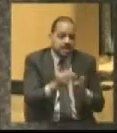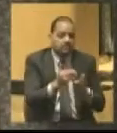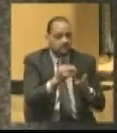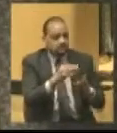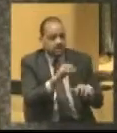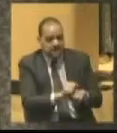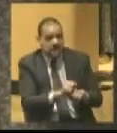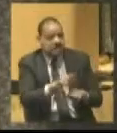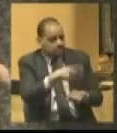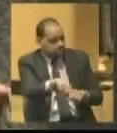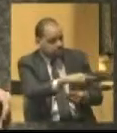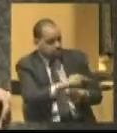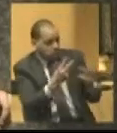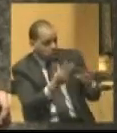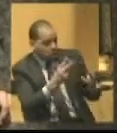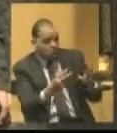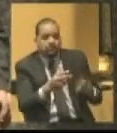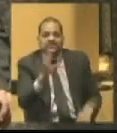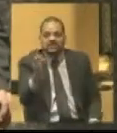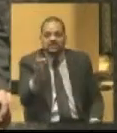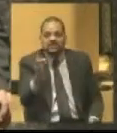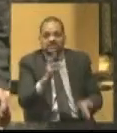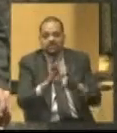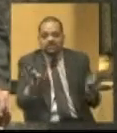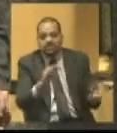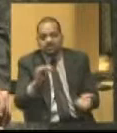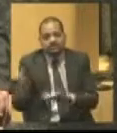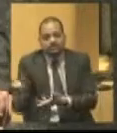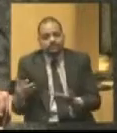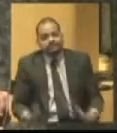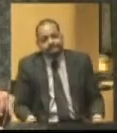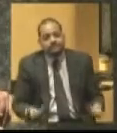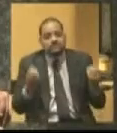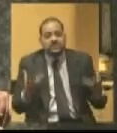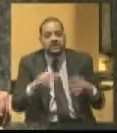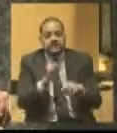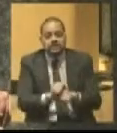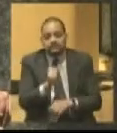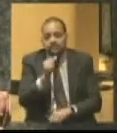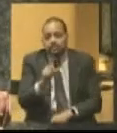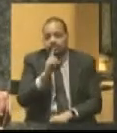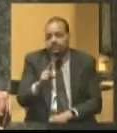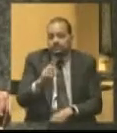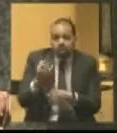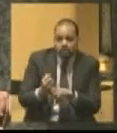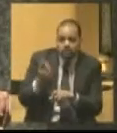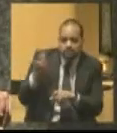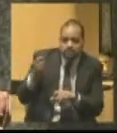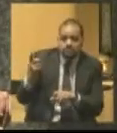ended, they had been legally emancipated, no matter what Lincoln or Ayres told them. Or think of General Sherman. There